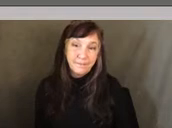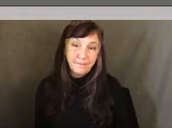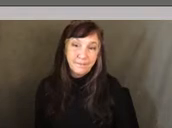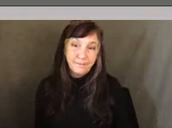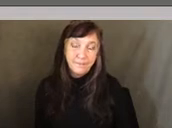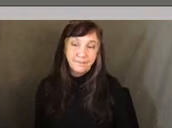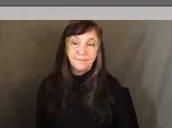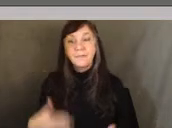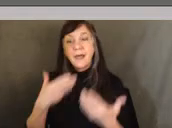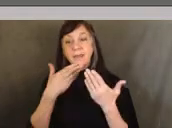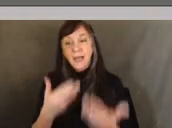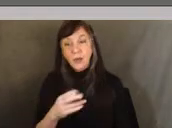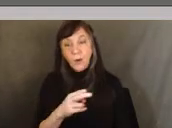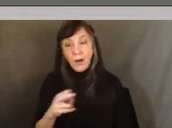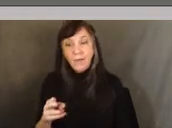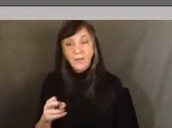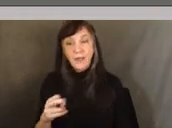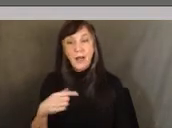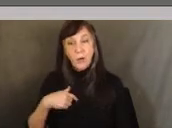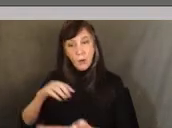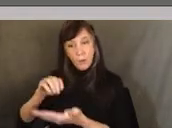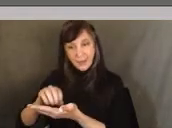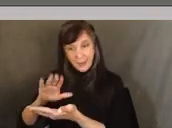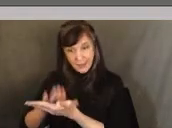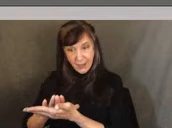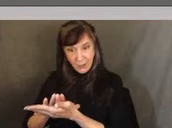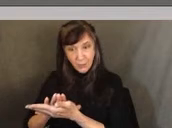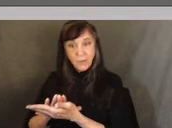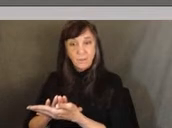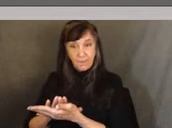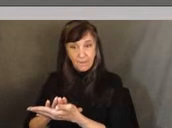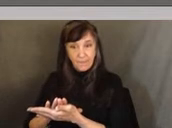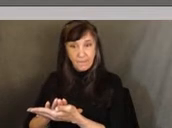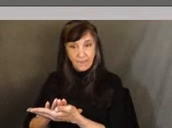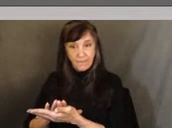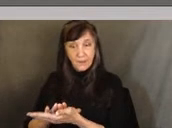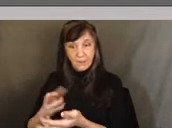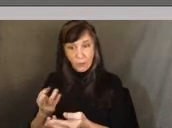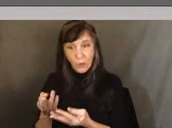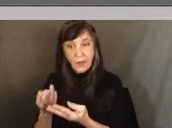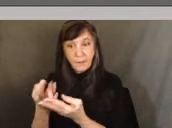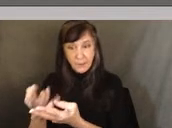Thank you, Harvey. We'll put that down as a notation or recommendation.